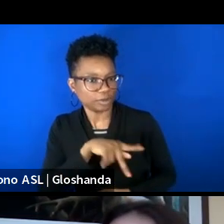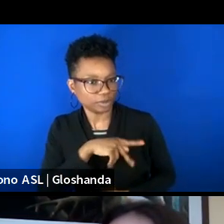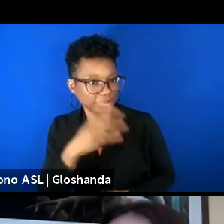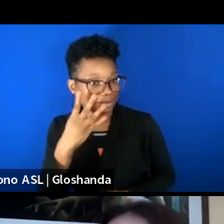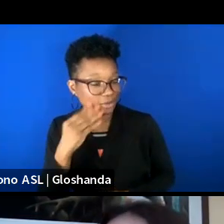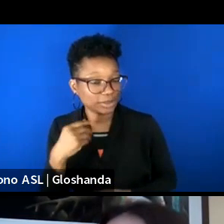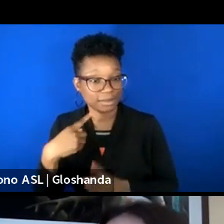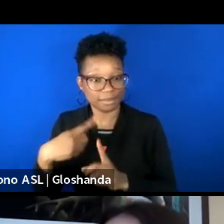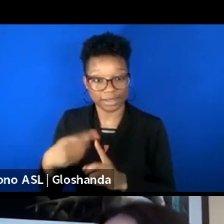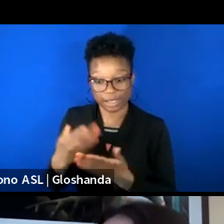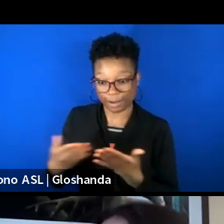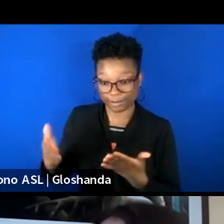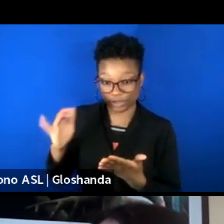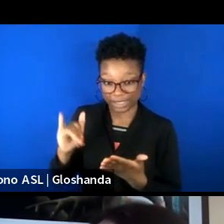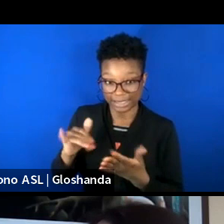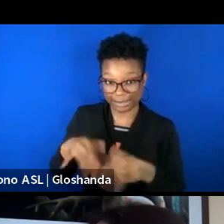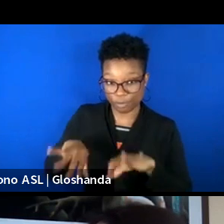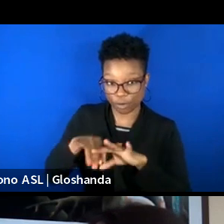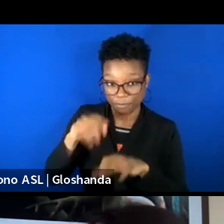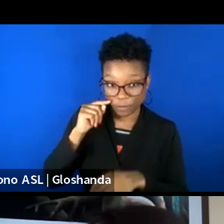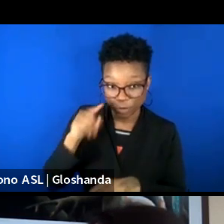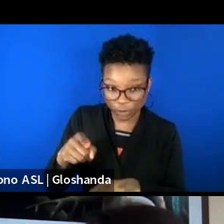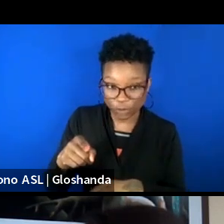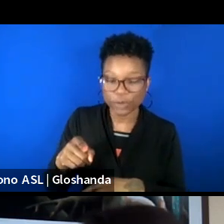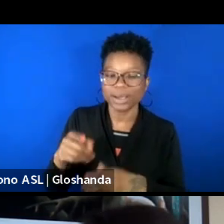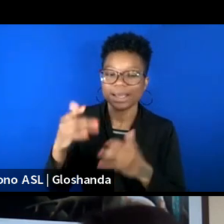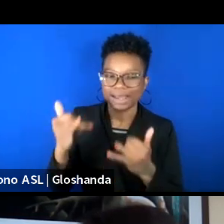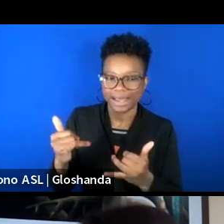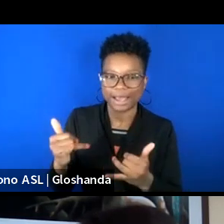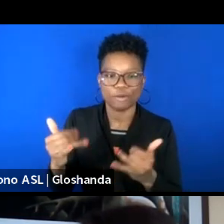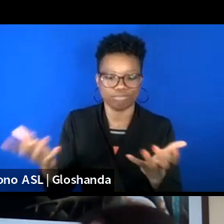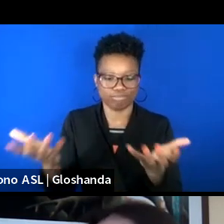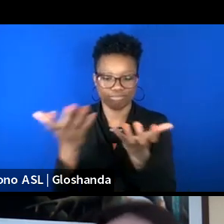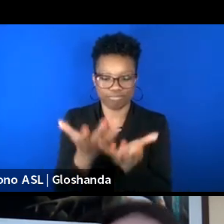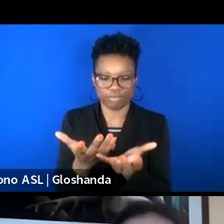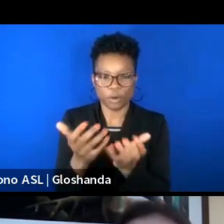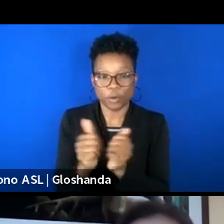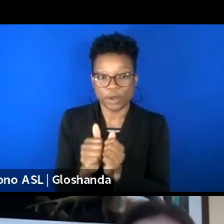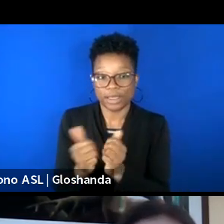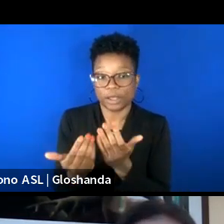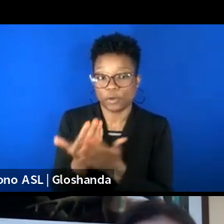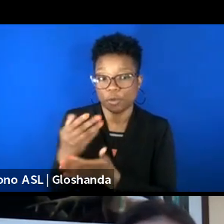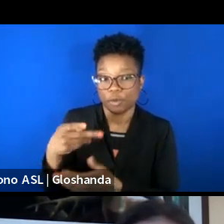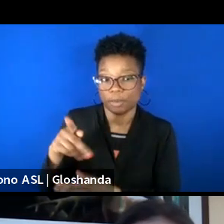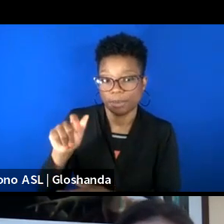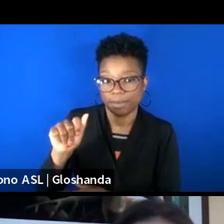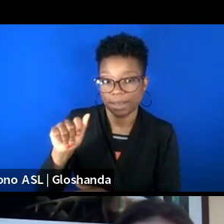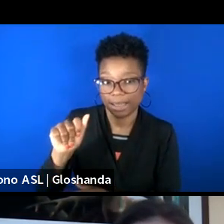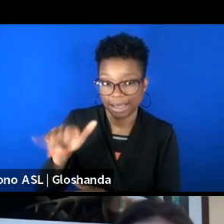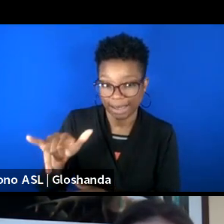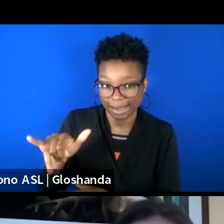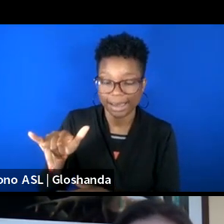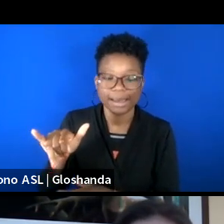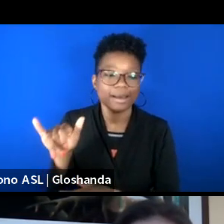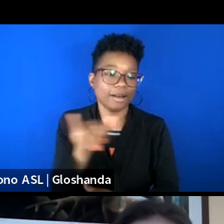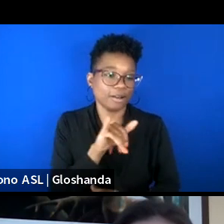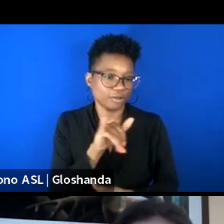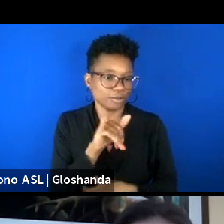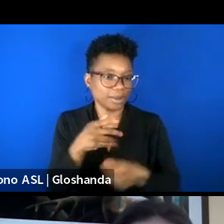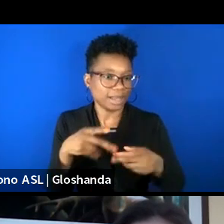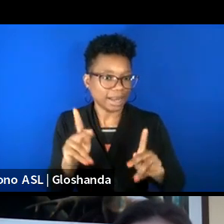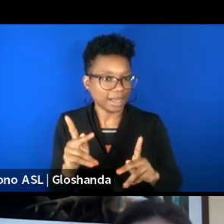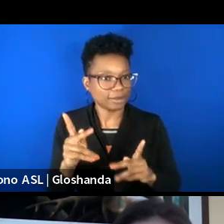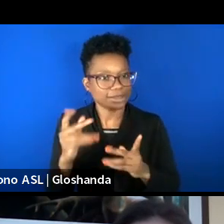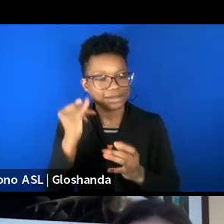to you into play with the new play, but it also allows room for the imagination, because when